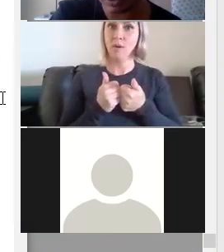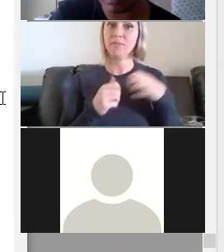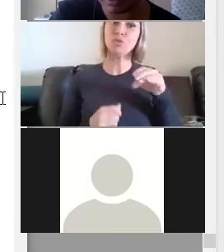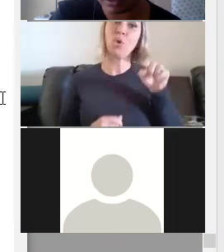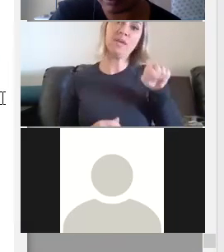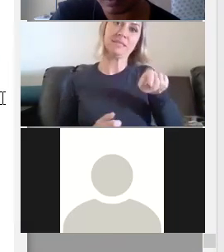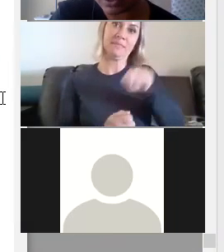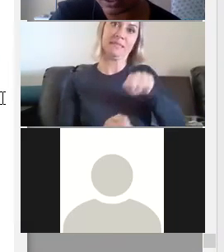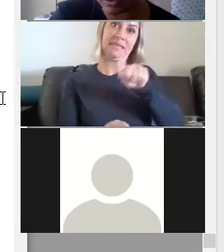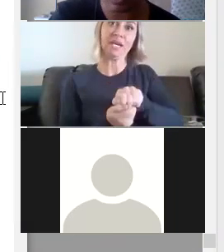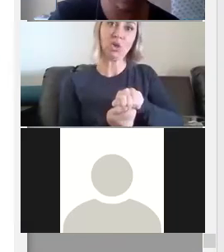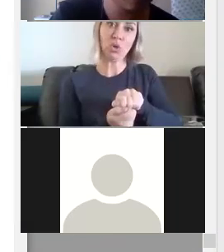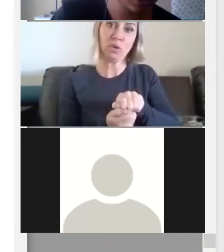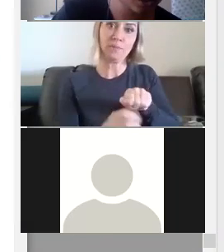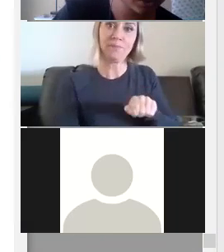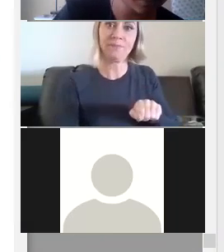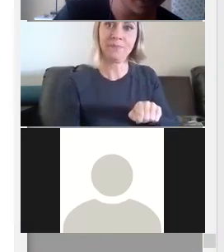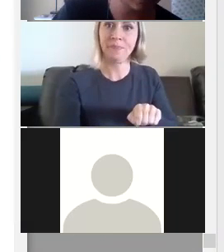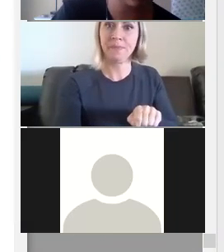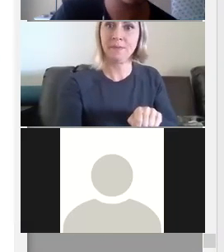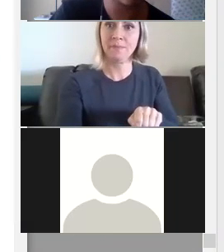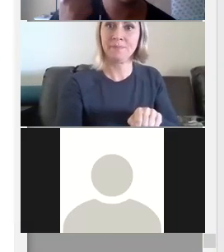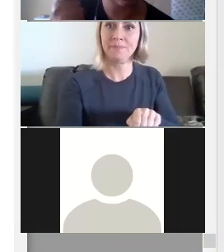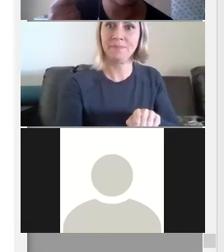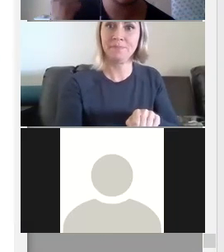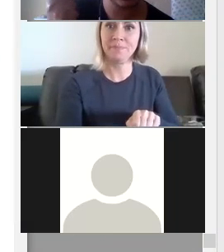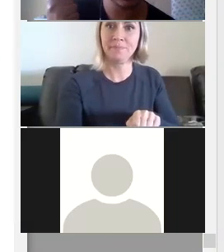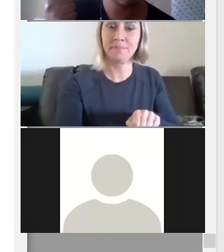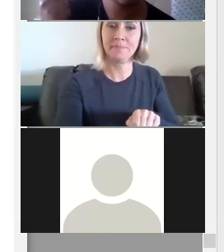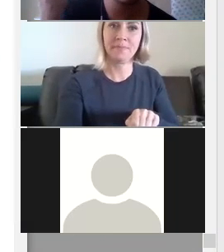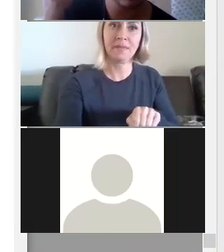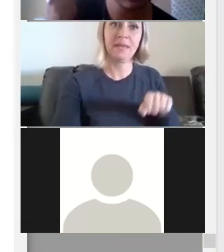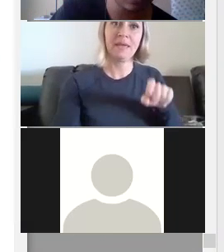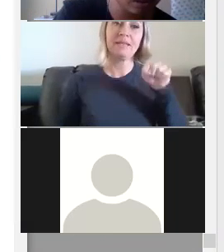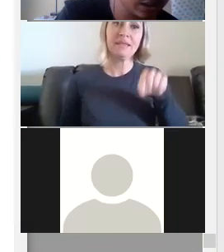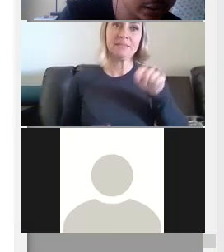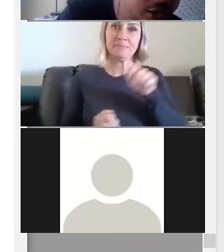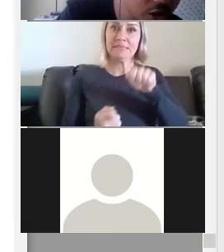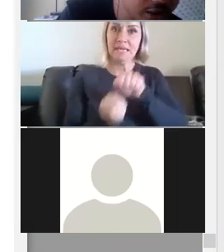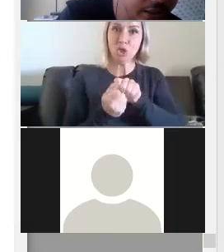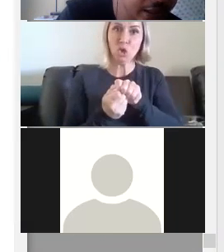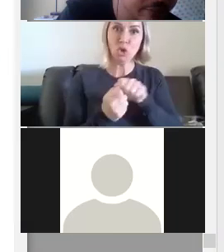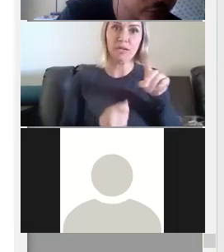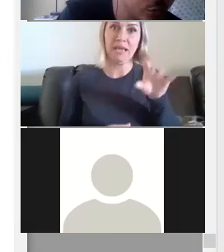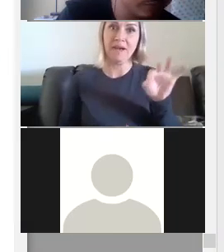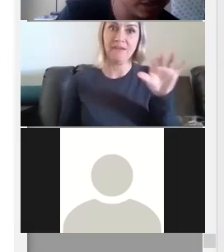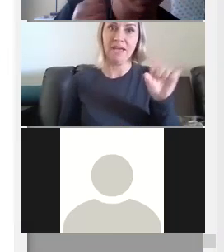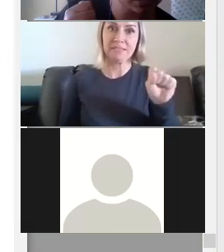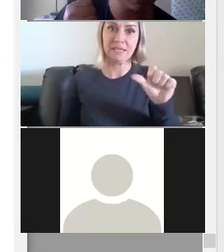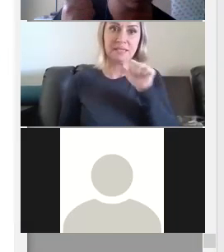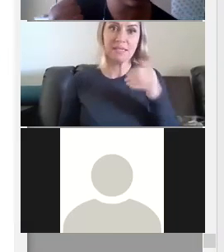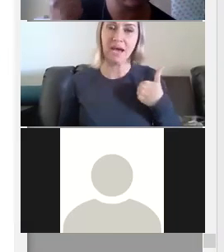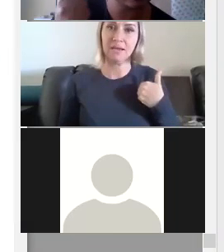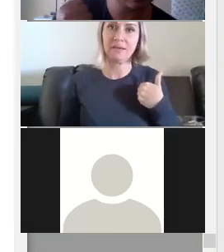particular graph, as Brian says, does not have, no,